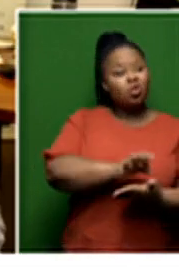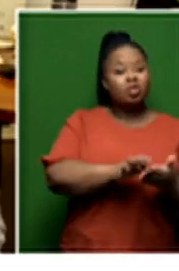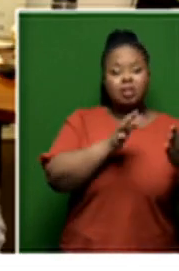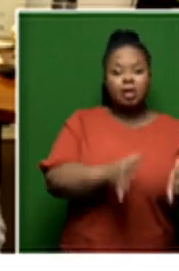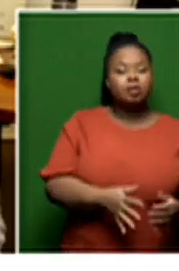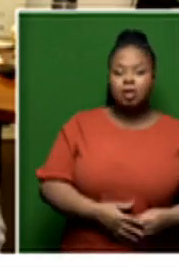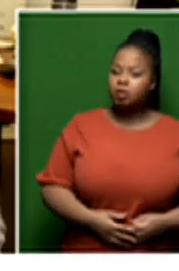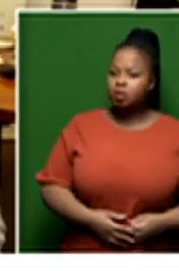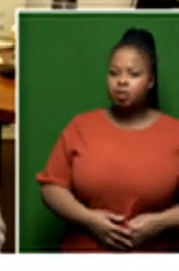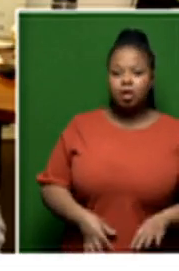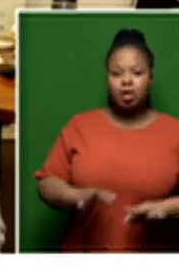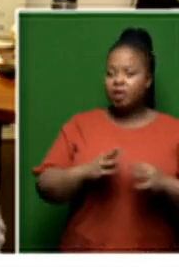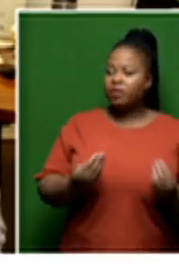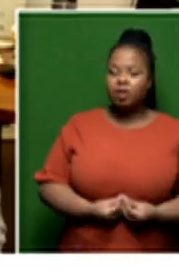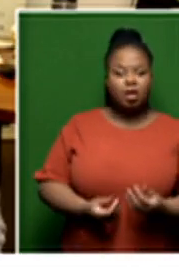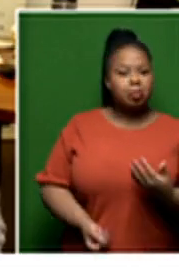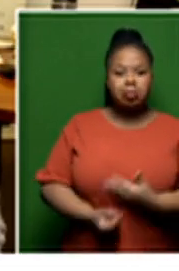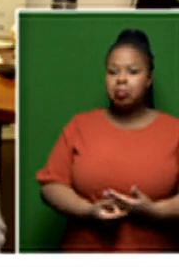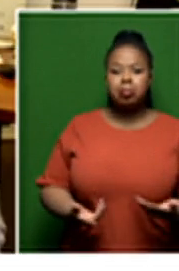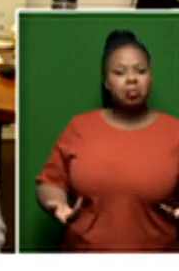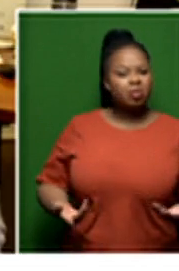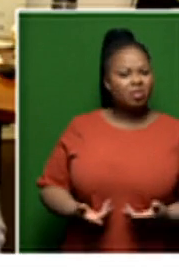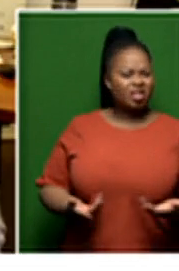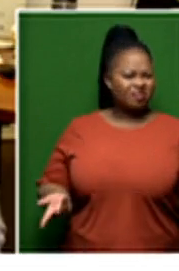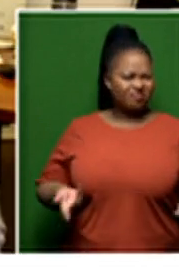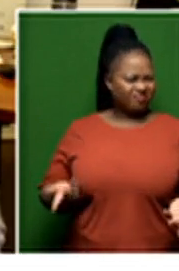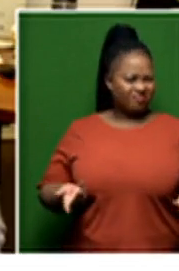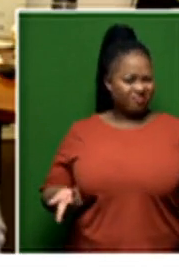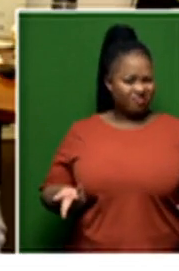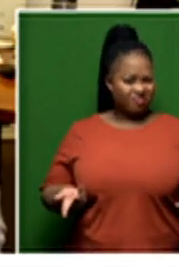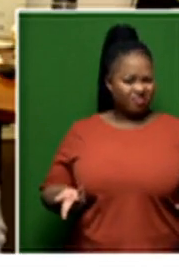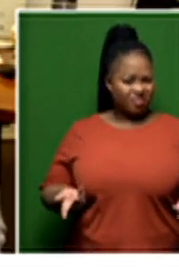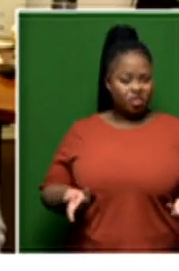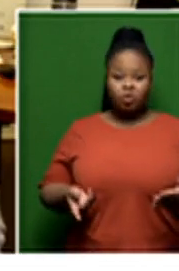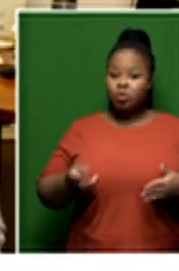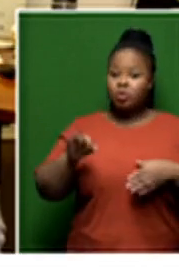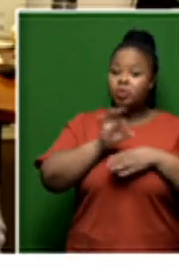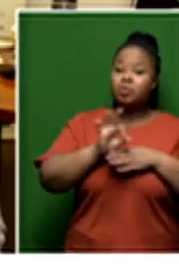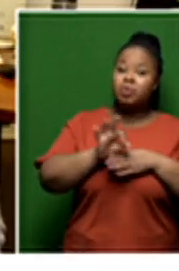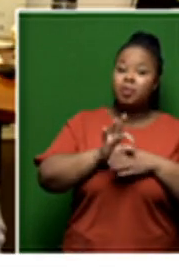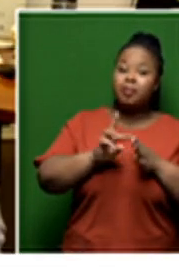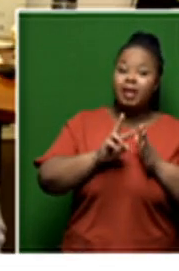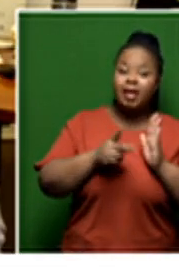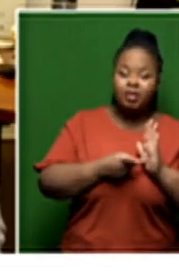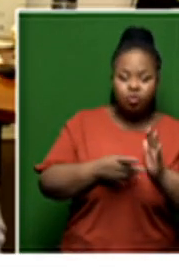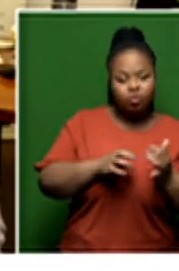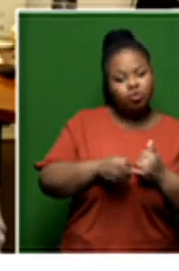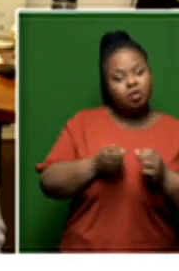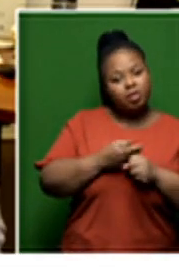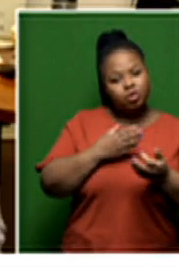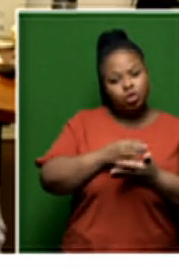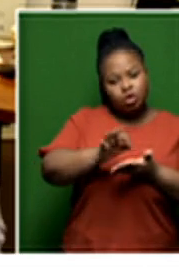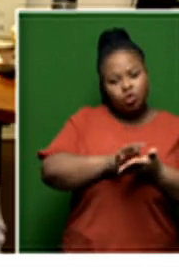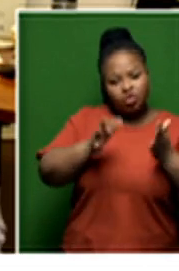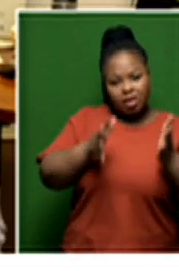contractors, things going awry there, but do you have any plans to actually make sure that you get